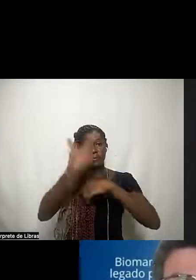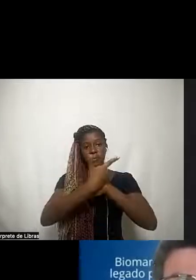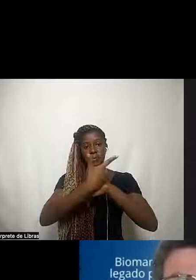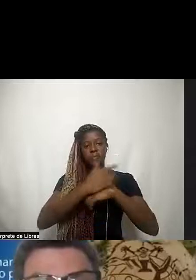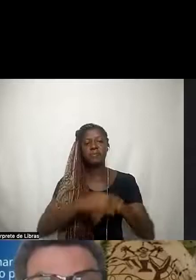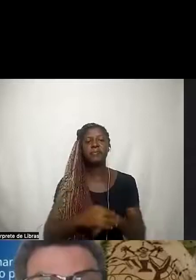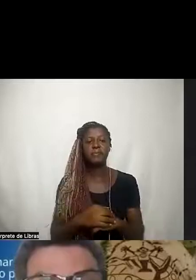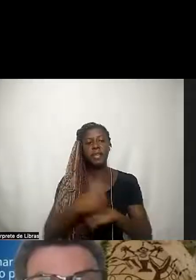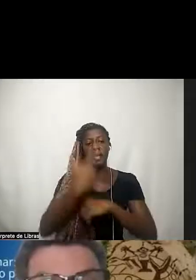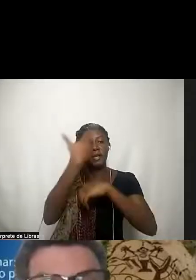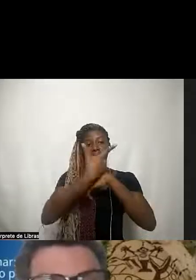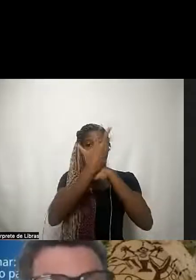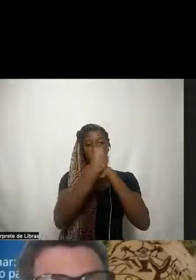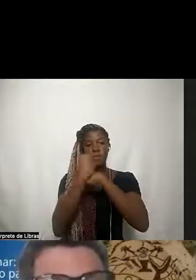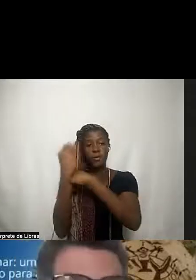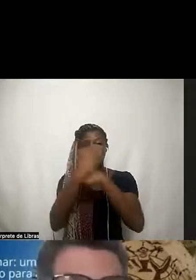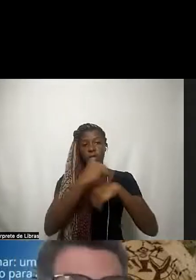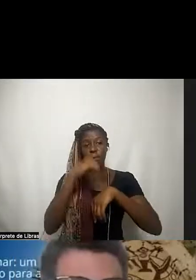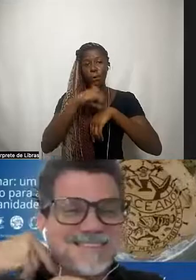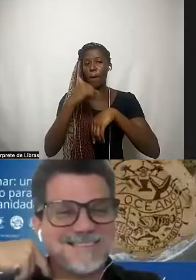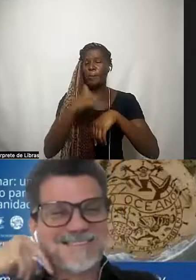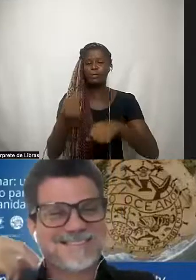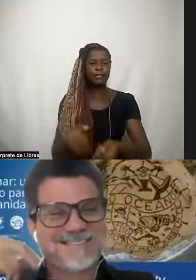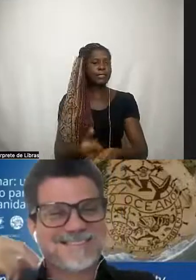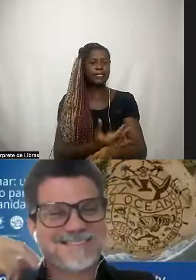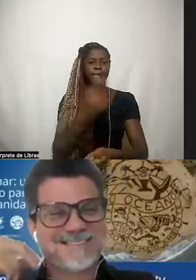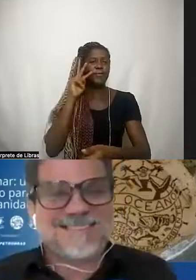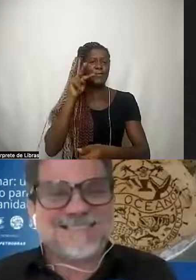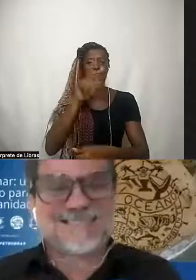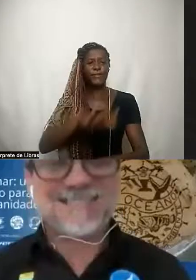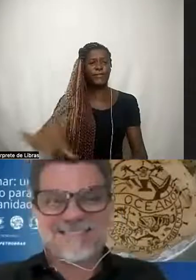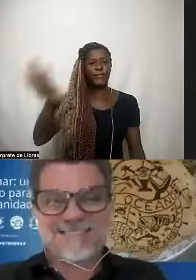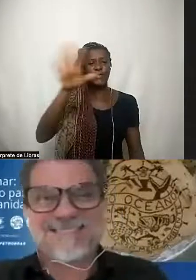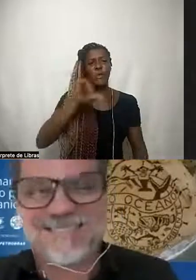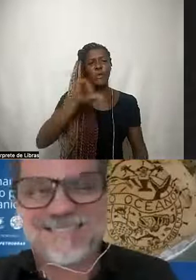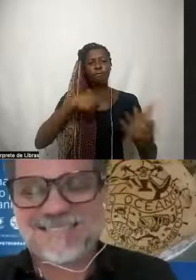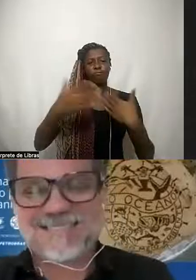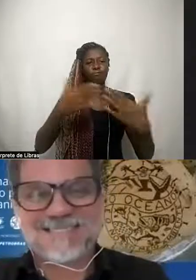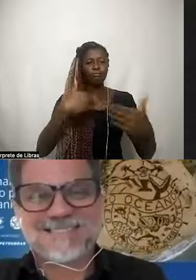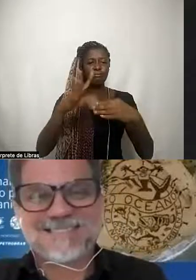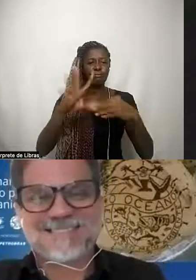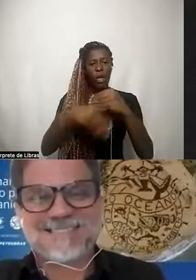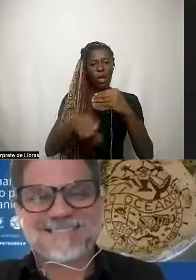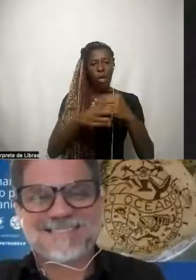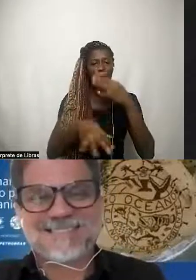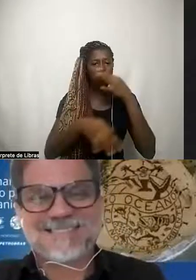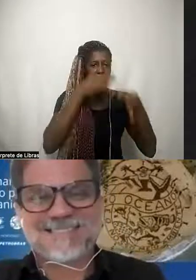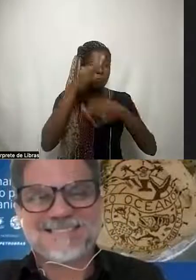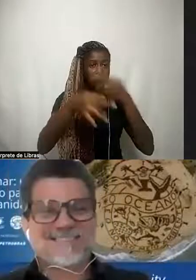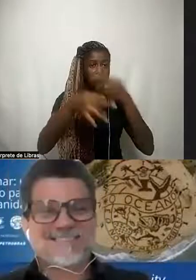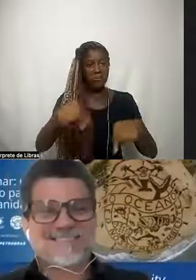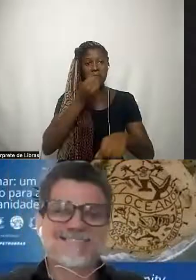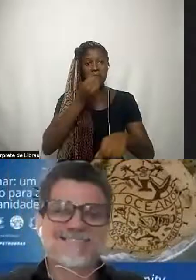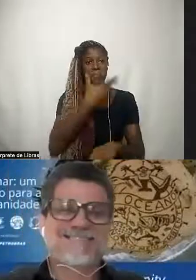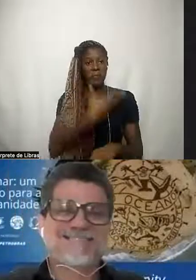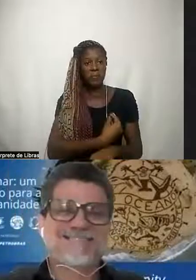they can open their cameras. Let's print screen this moment because it's very exciting to see everyone on the screen able to